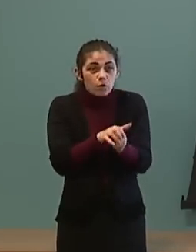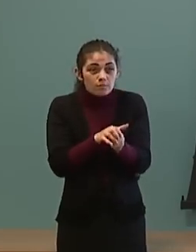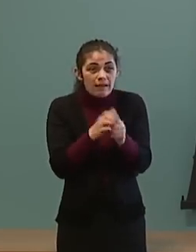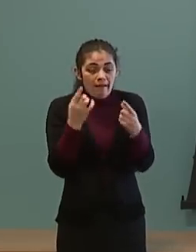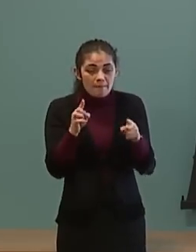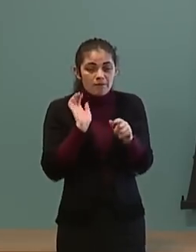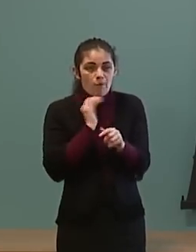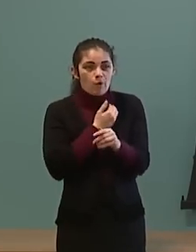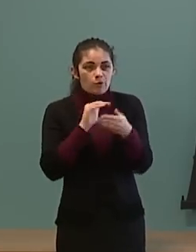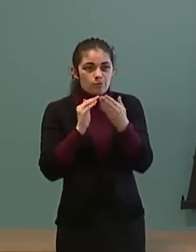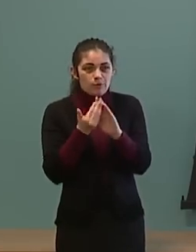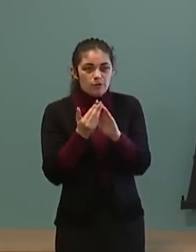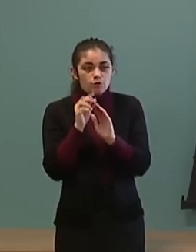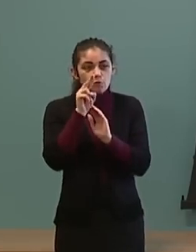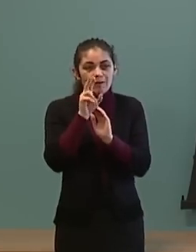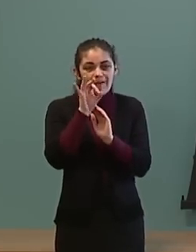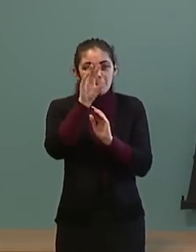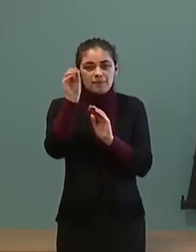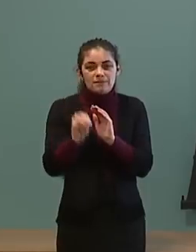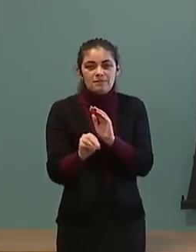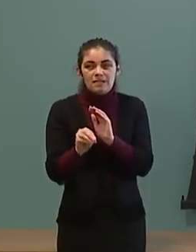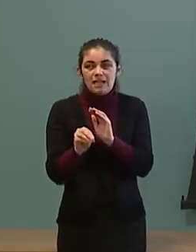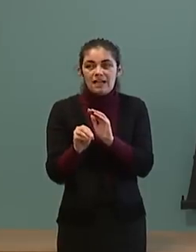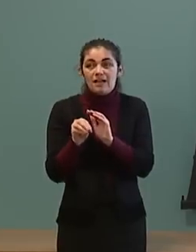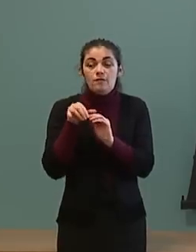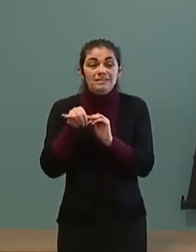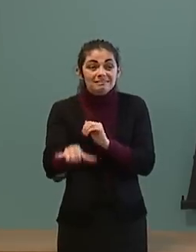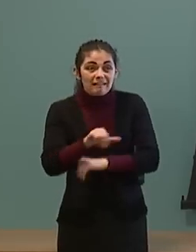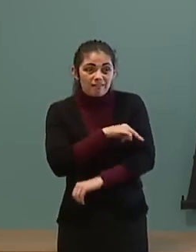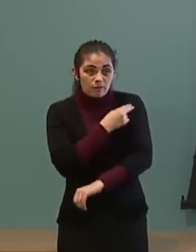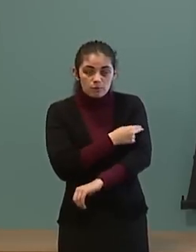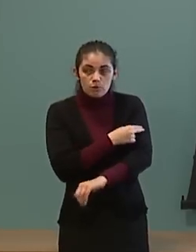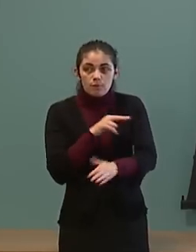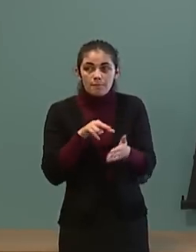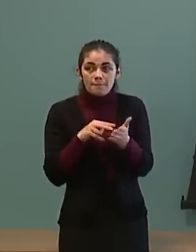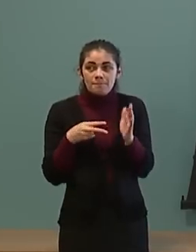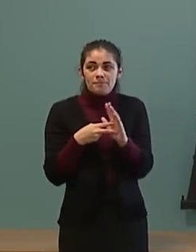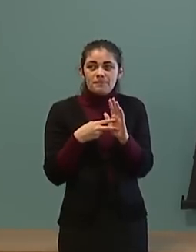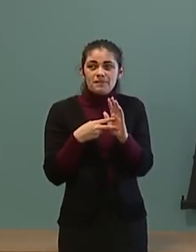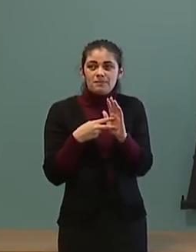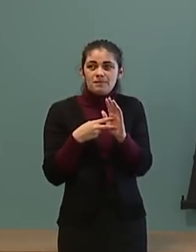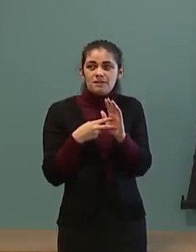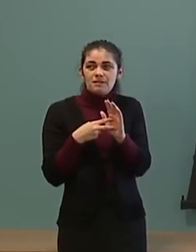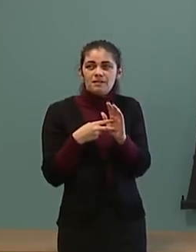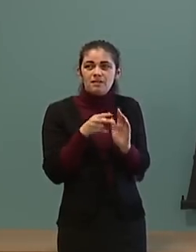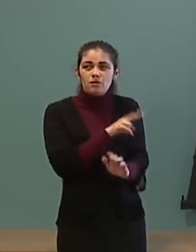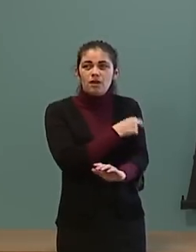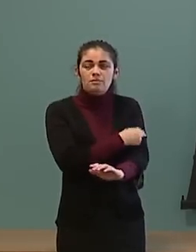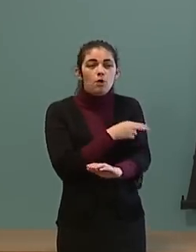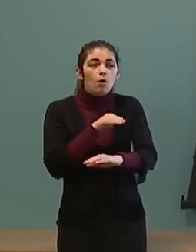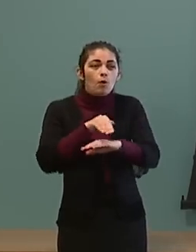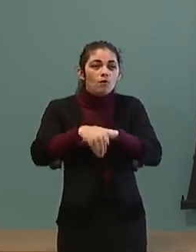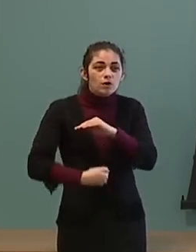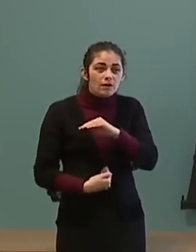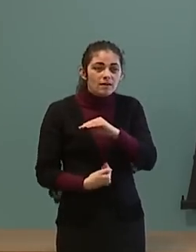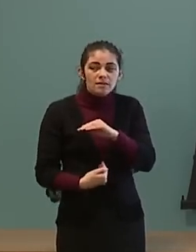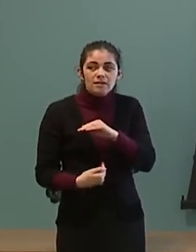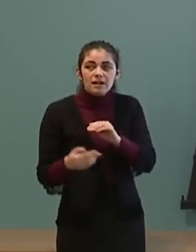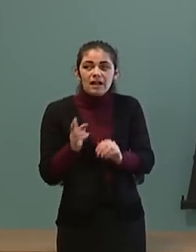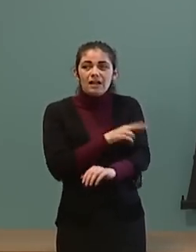community, 29% of those have been hospitalized. That is, they've been hospitalized overnight in